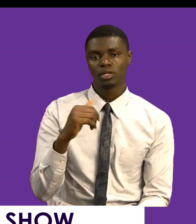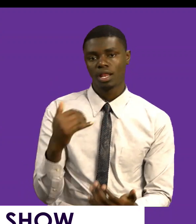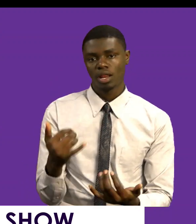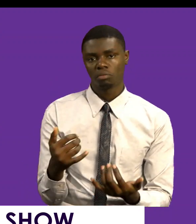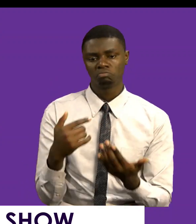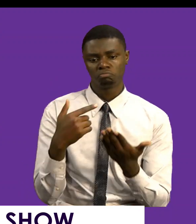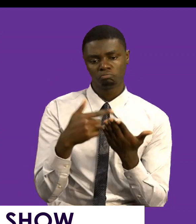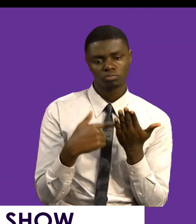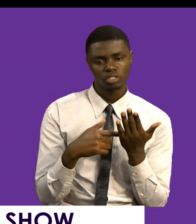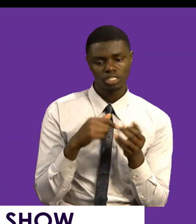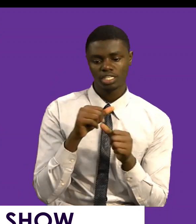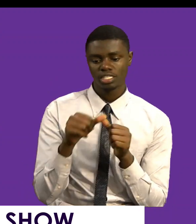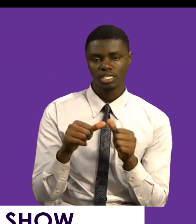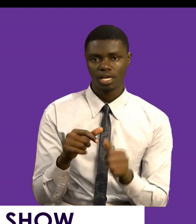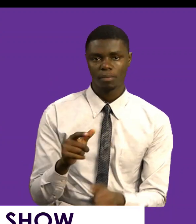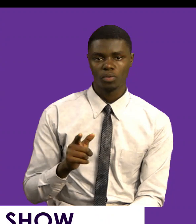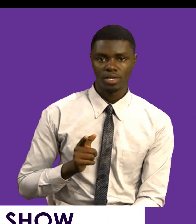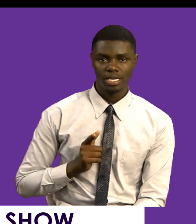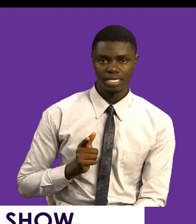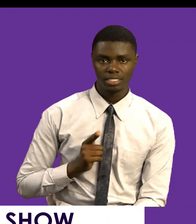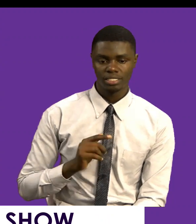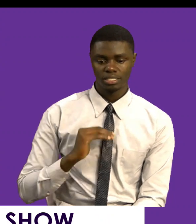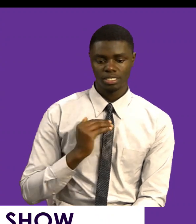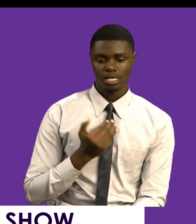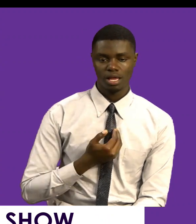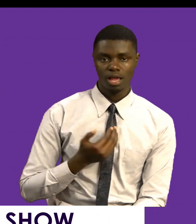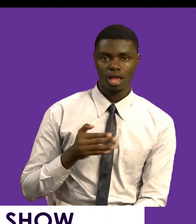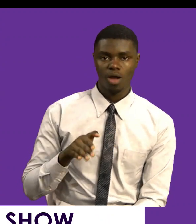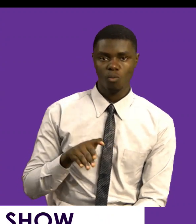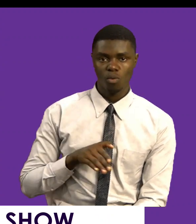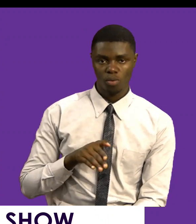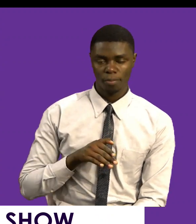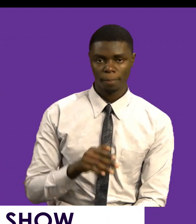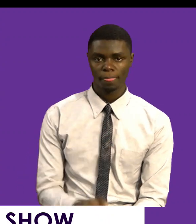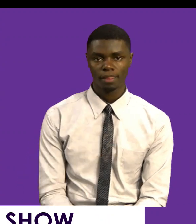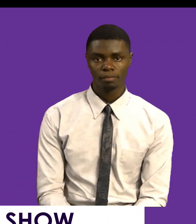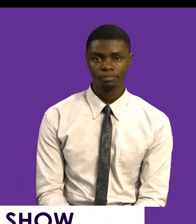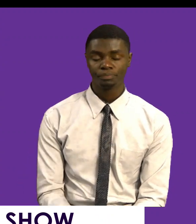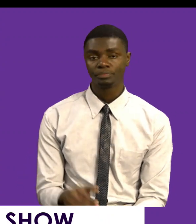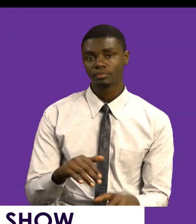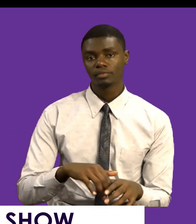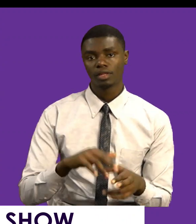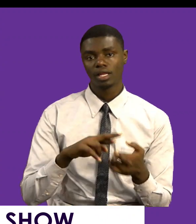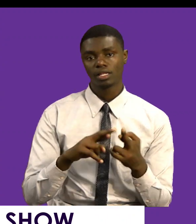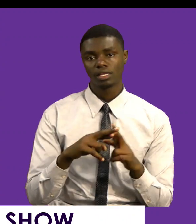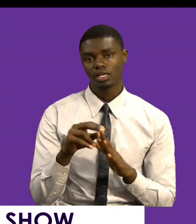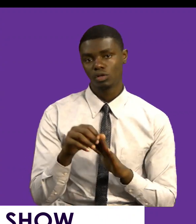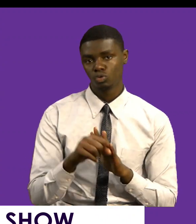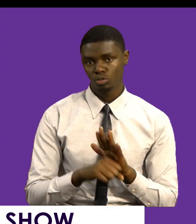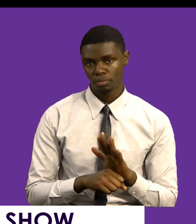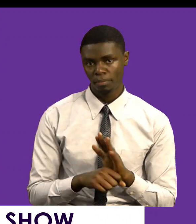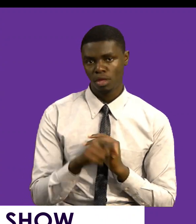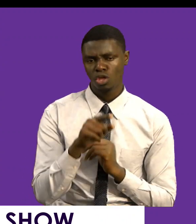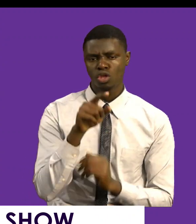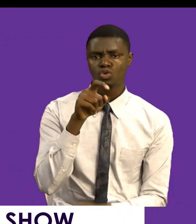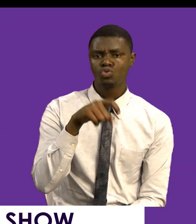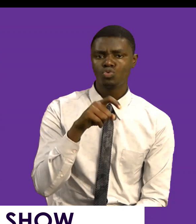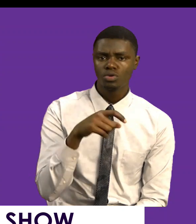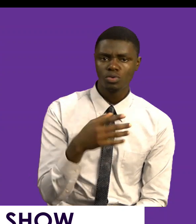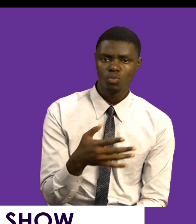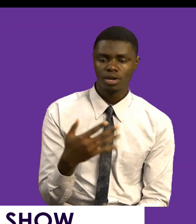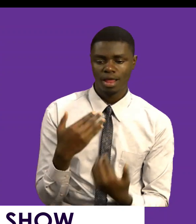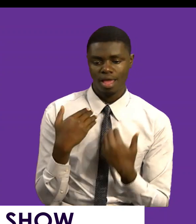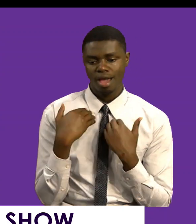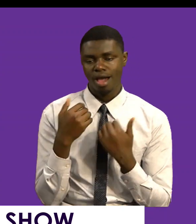our ladies, our women. In relationships, you need a